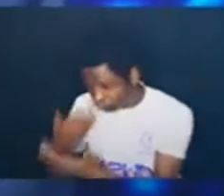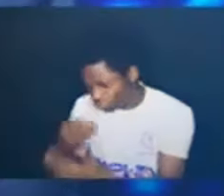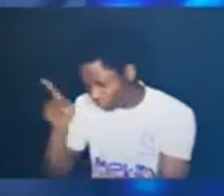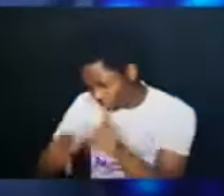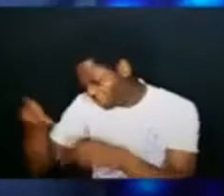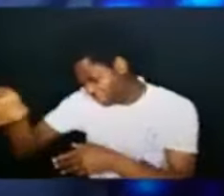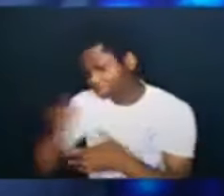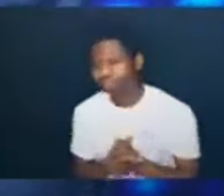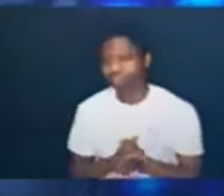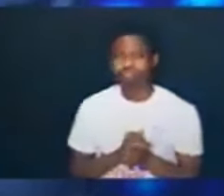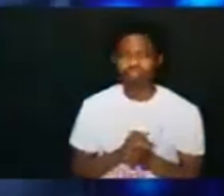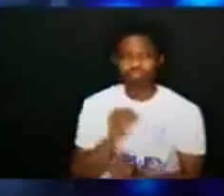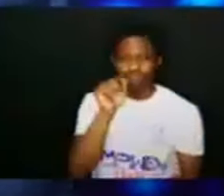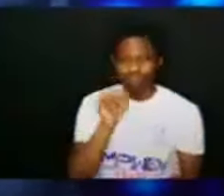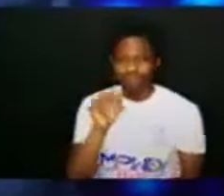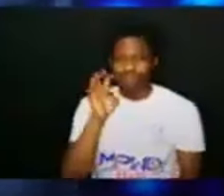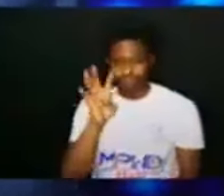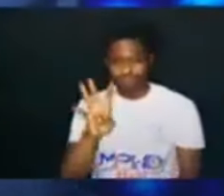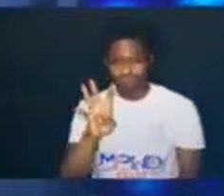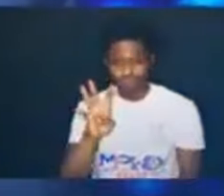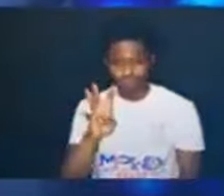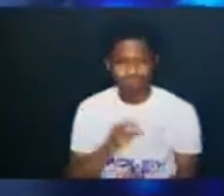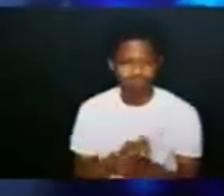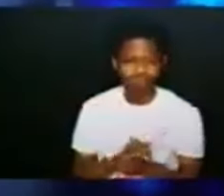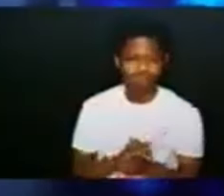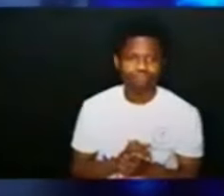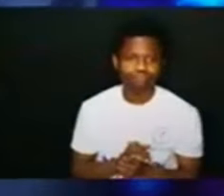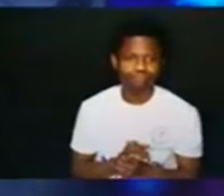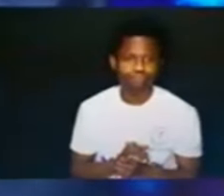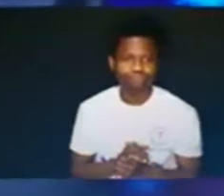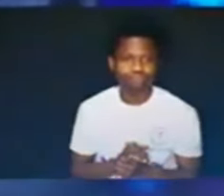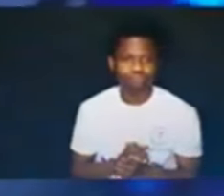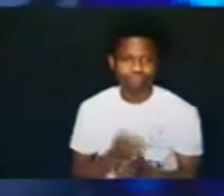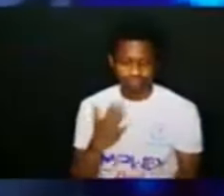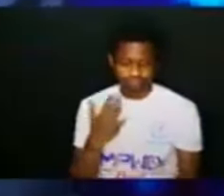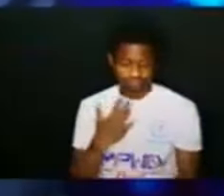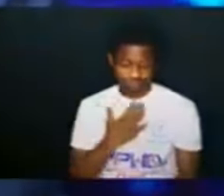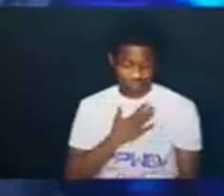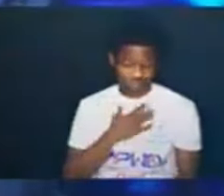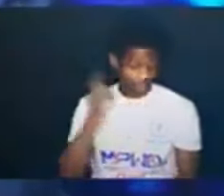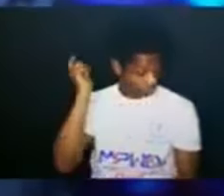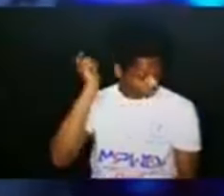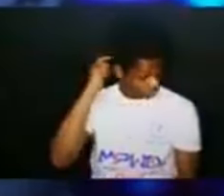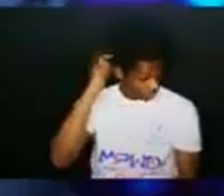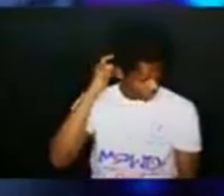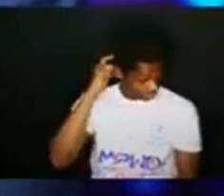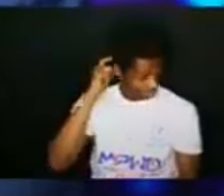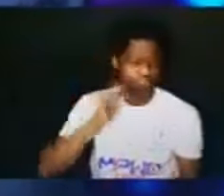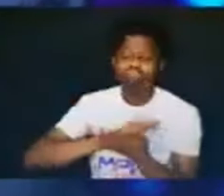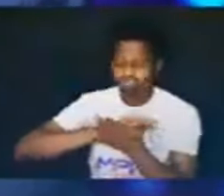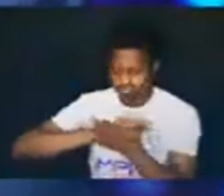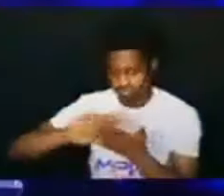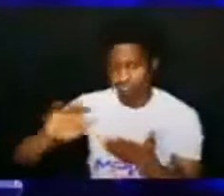Now, verse 4, the big one. My conscience is clear,